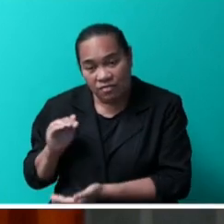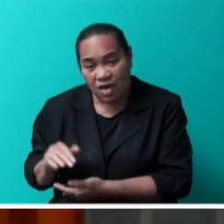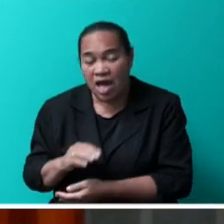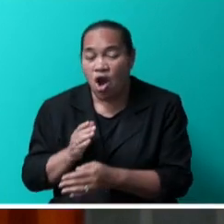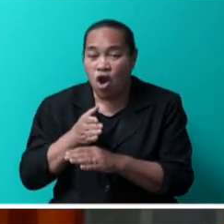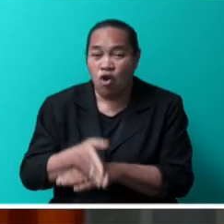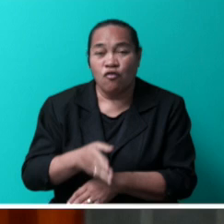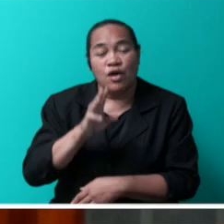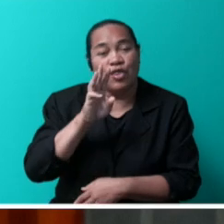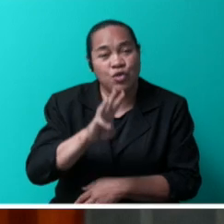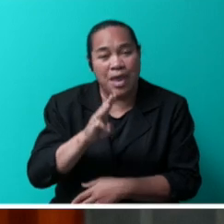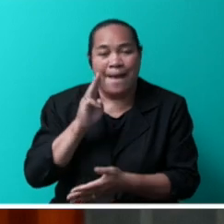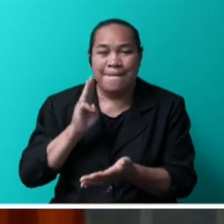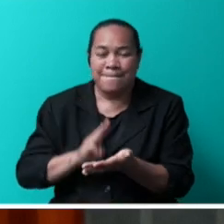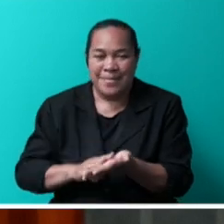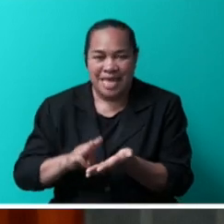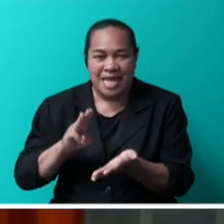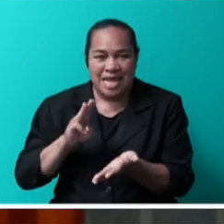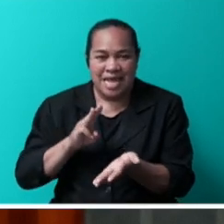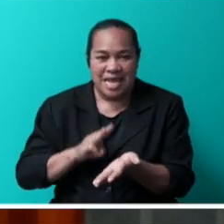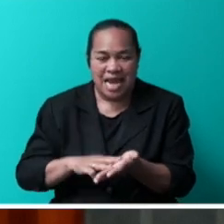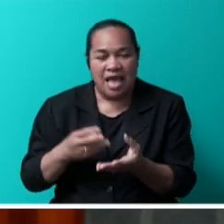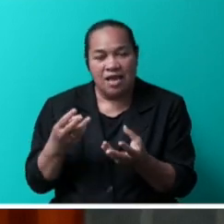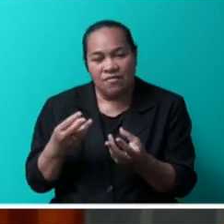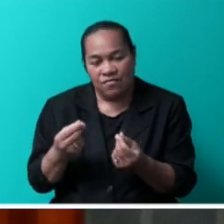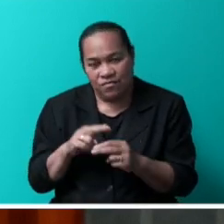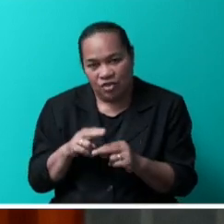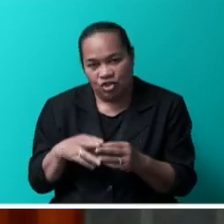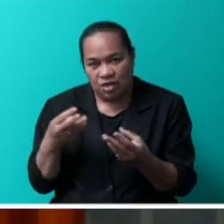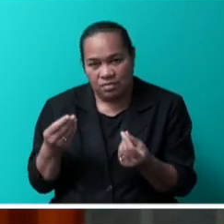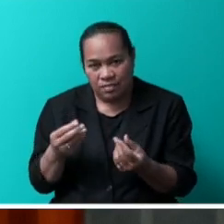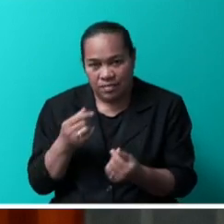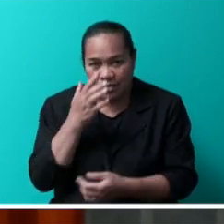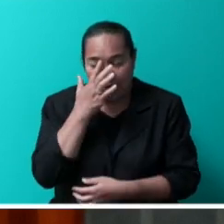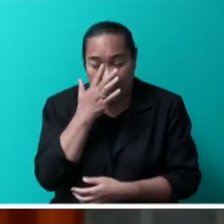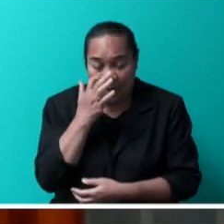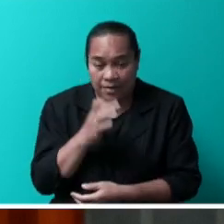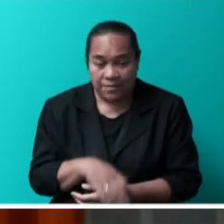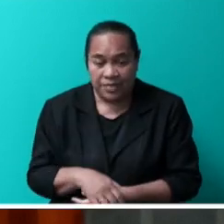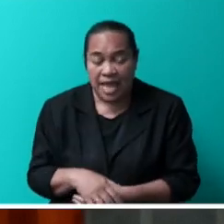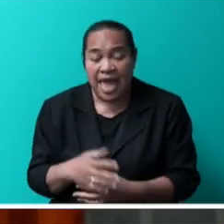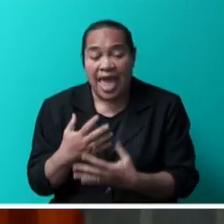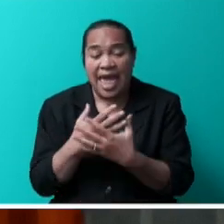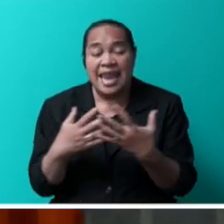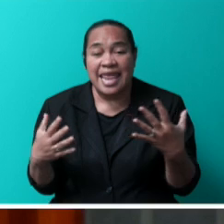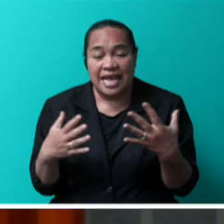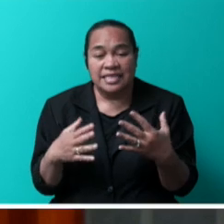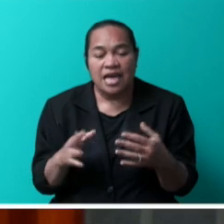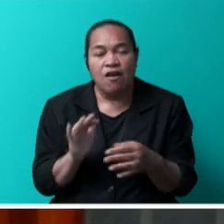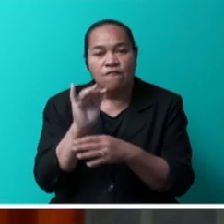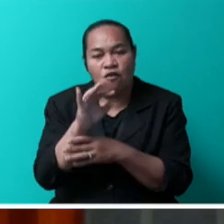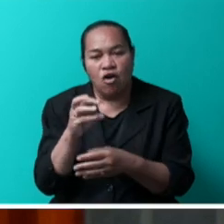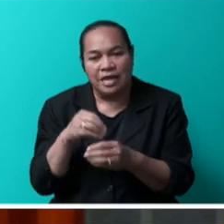3 billion Fijian dollars. And net foreign income has